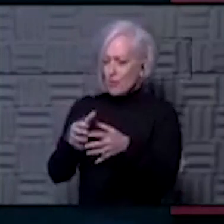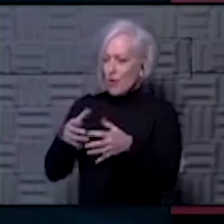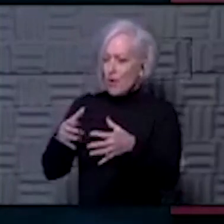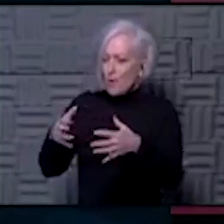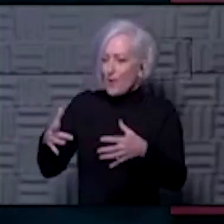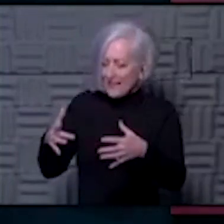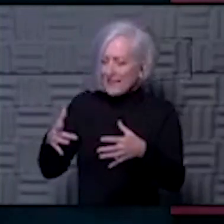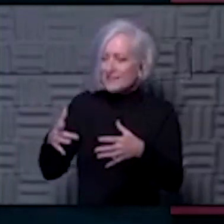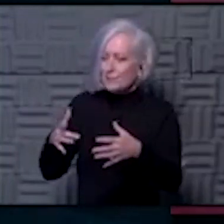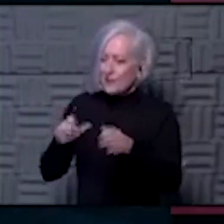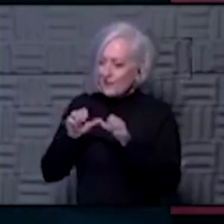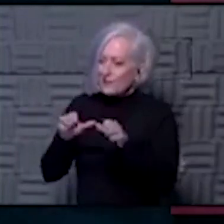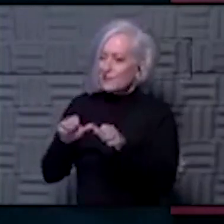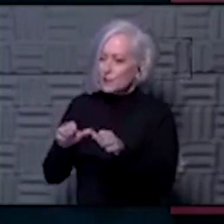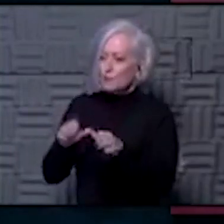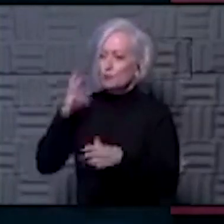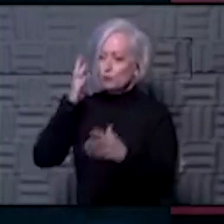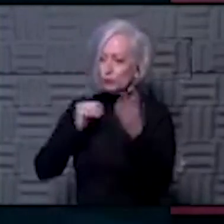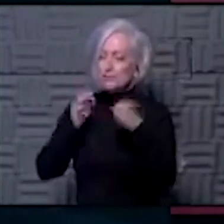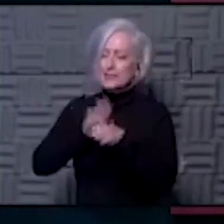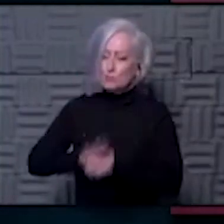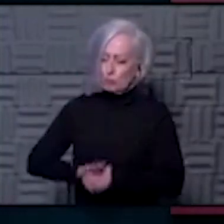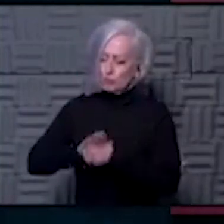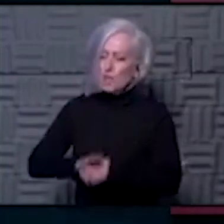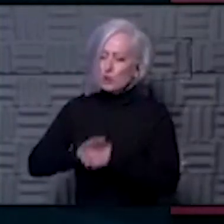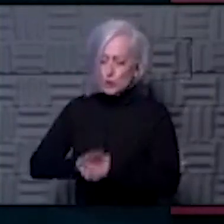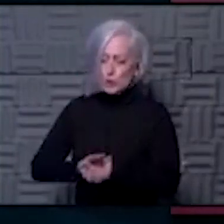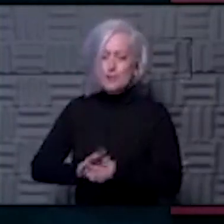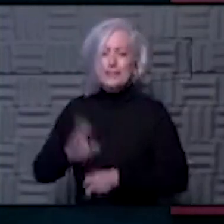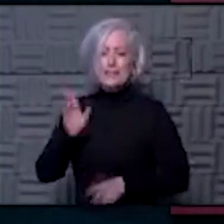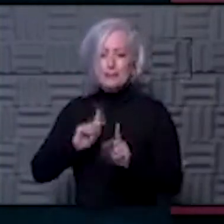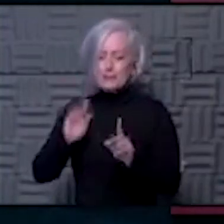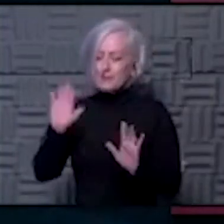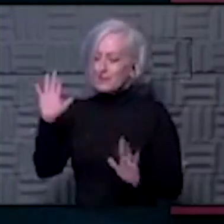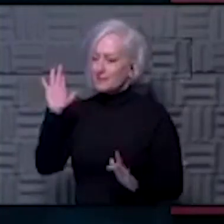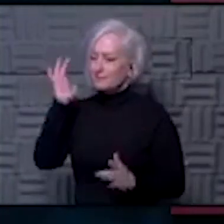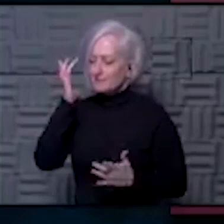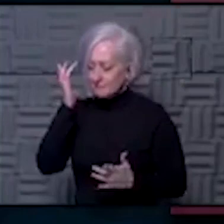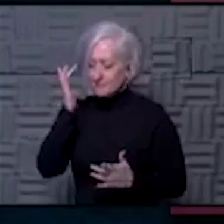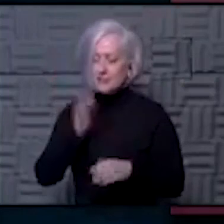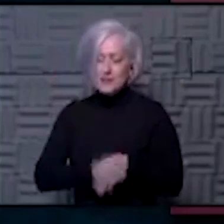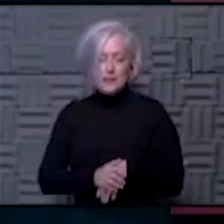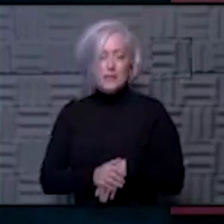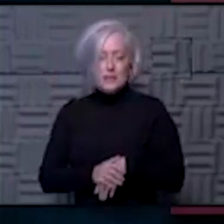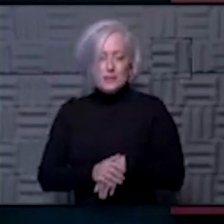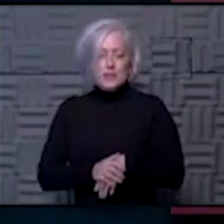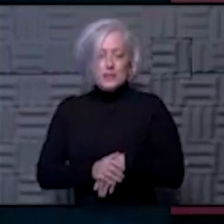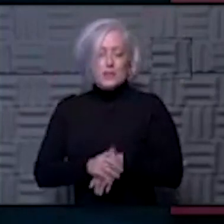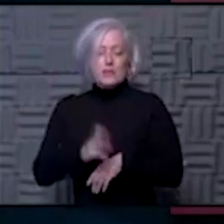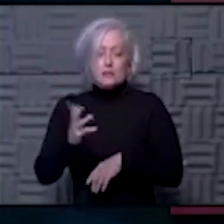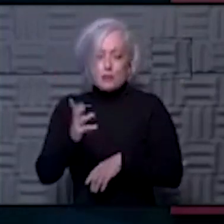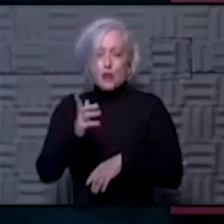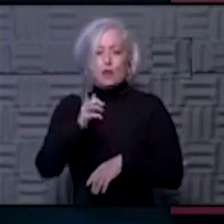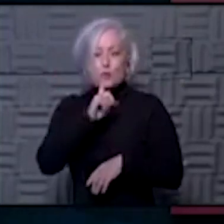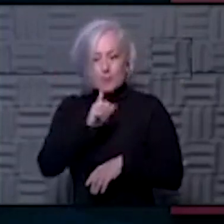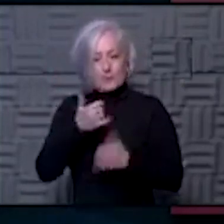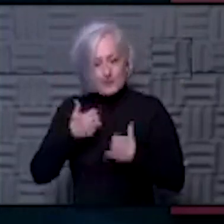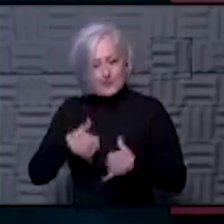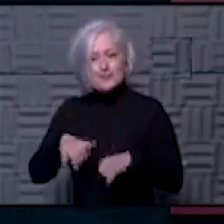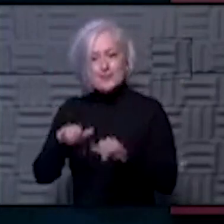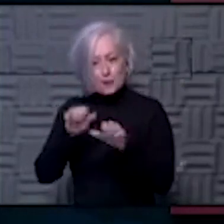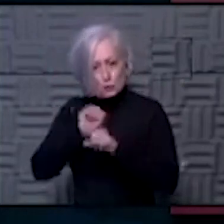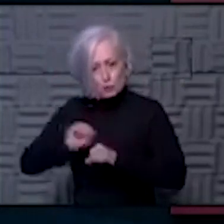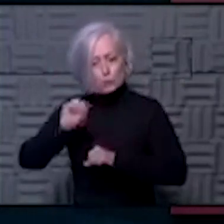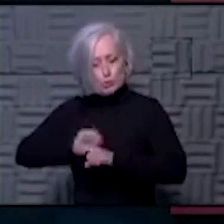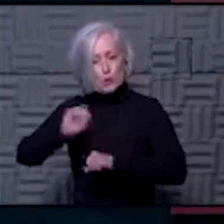under increasing pressure. You know, I think people are starting to get tired, and we'll keep our heads up and work hard. But